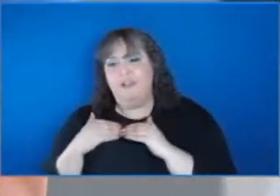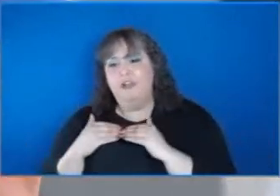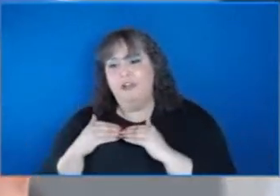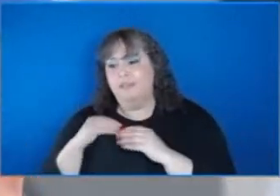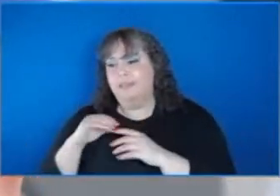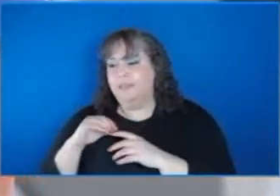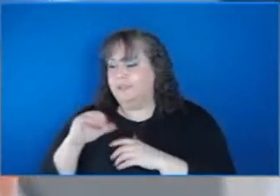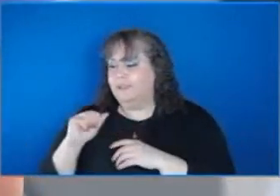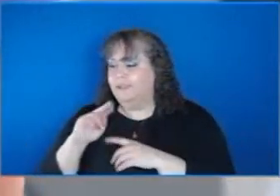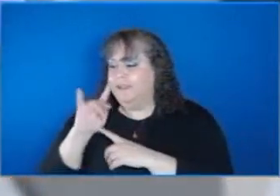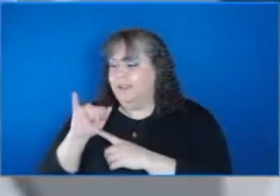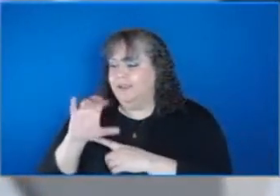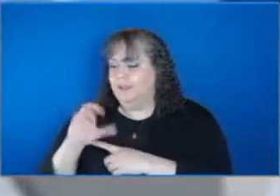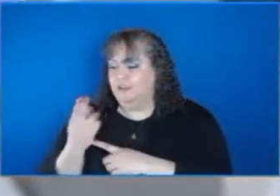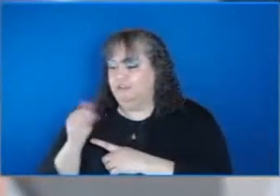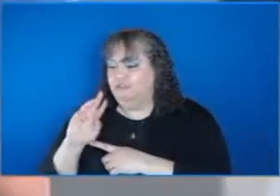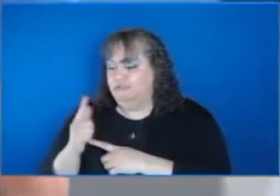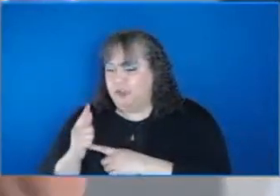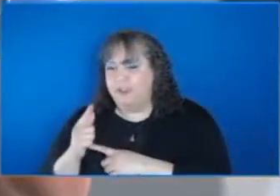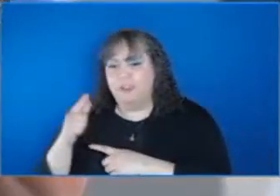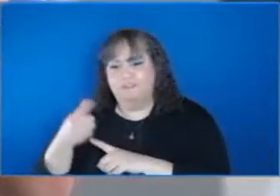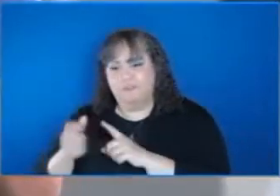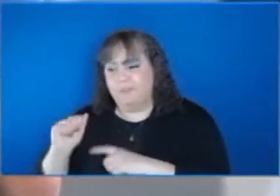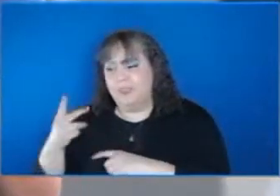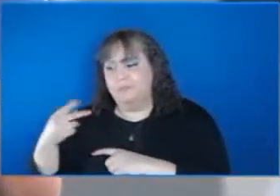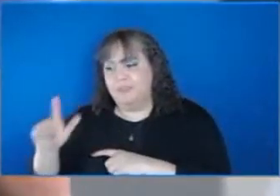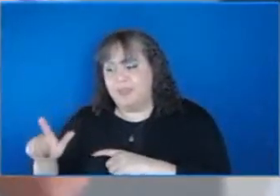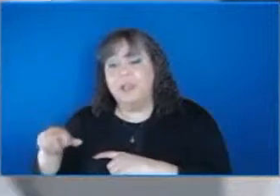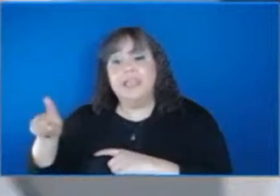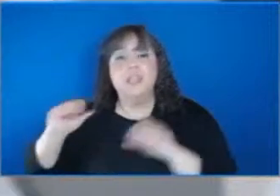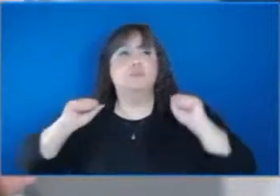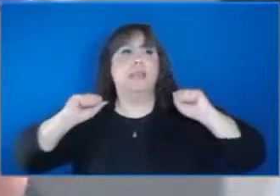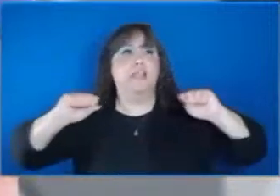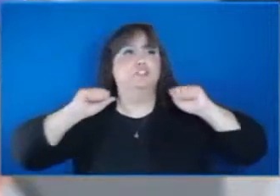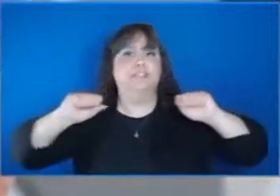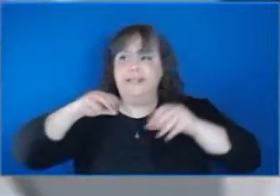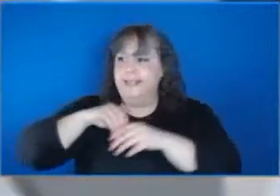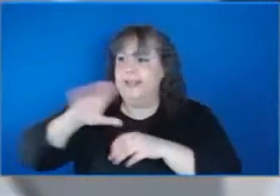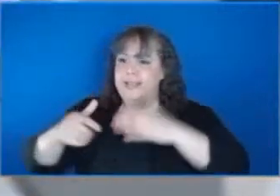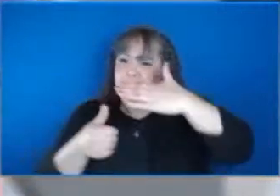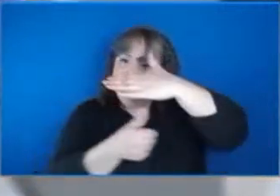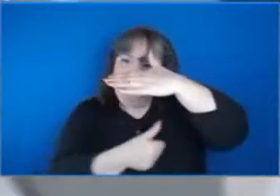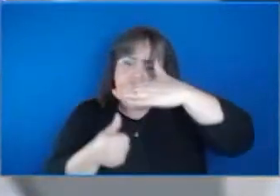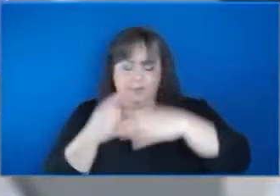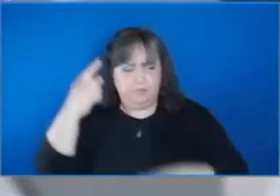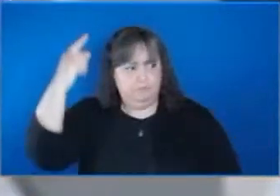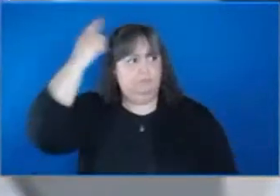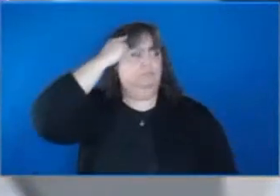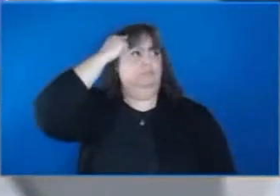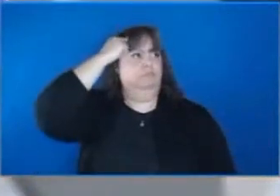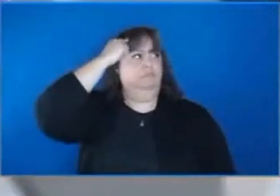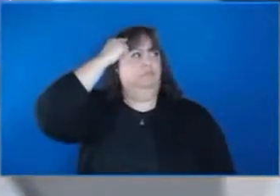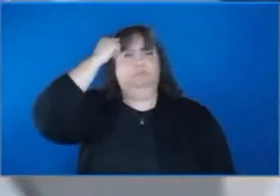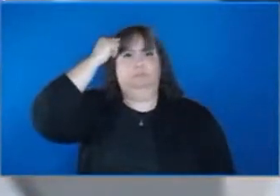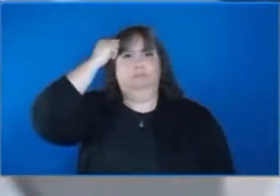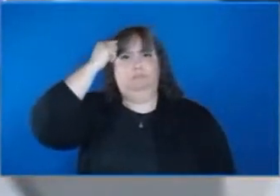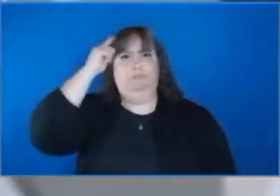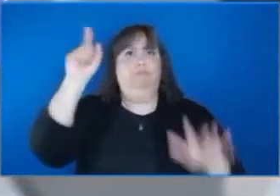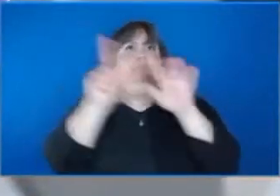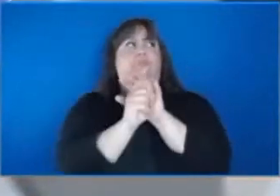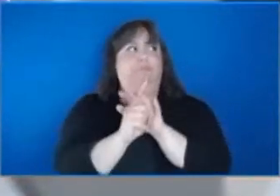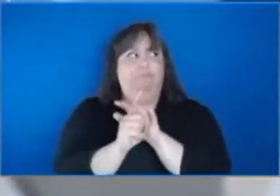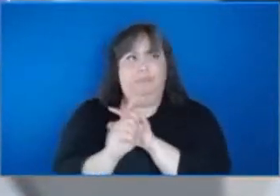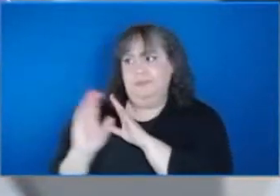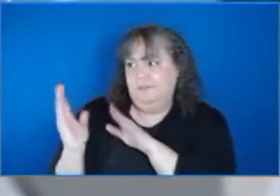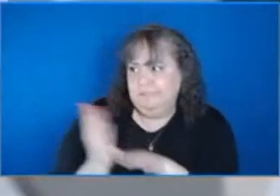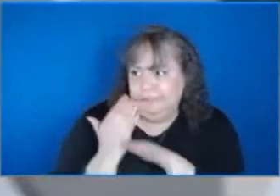to tell this story where he was exercising in his basement and it just sort of came to him. And anyways, then he sort of shared it with colleagues who have been thinking